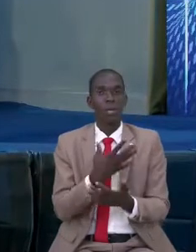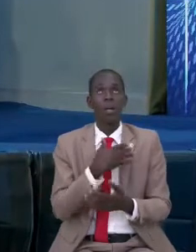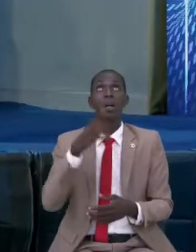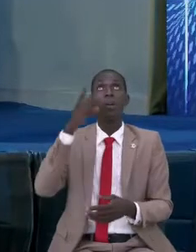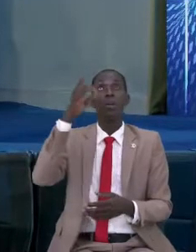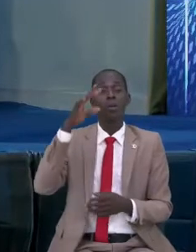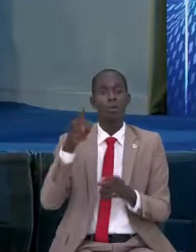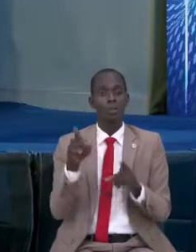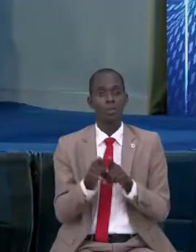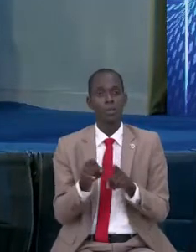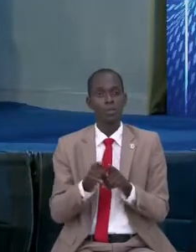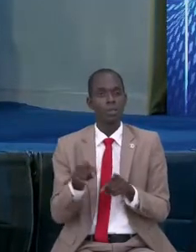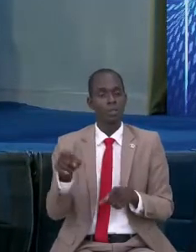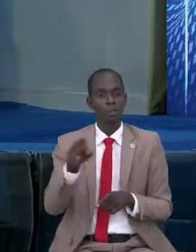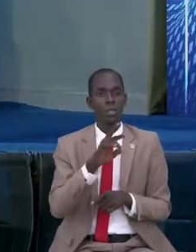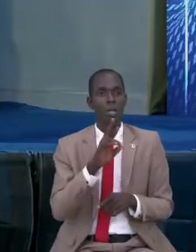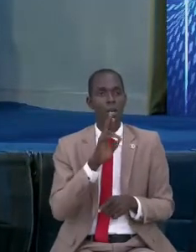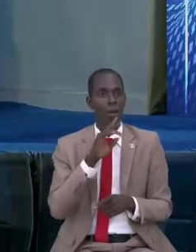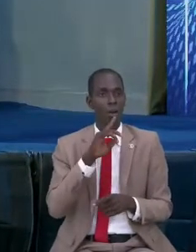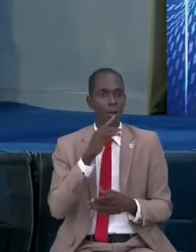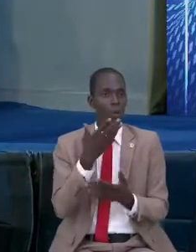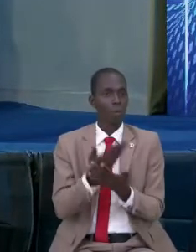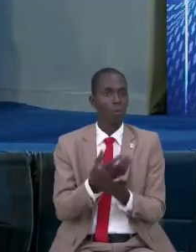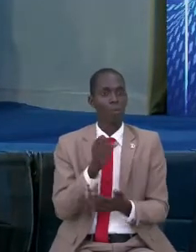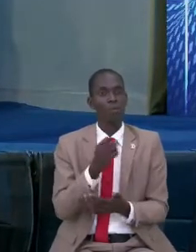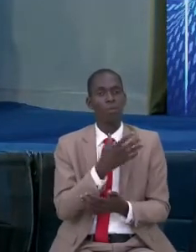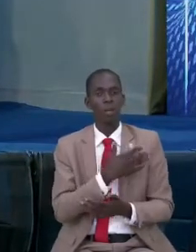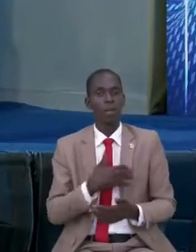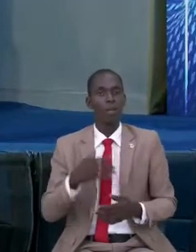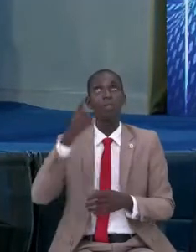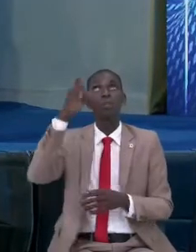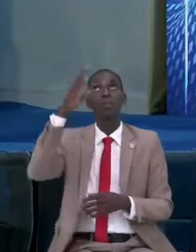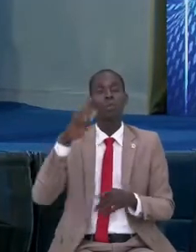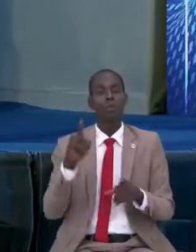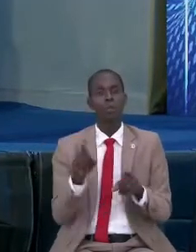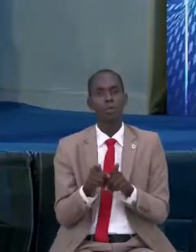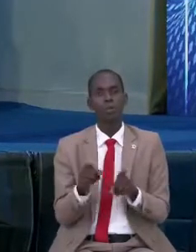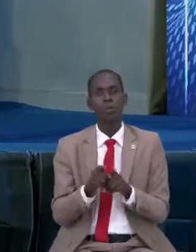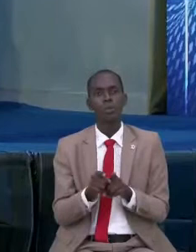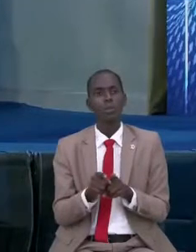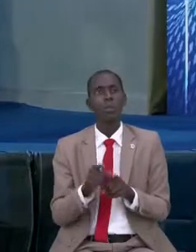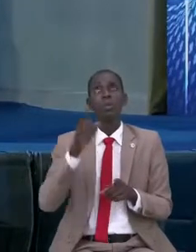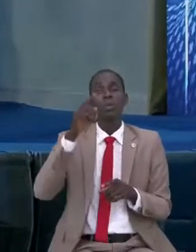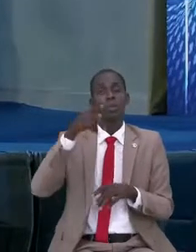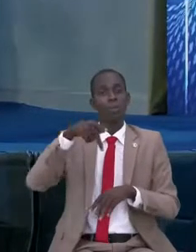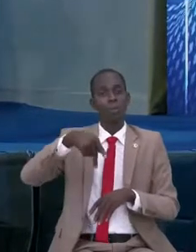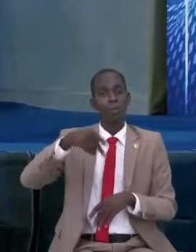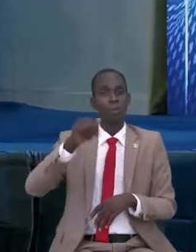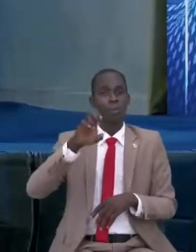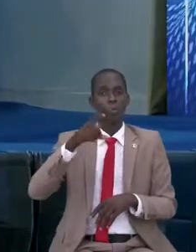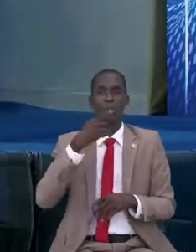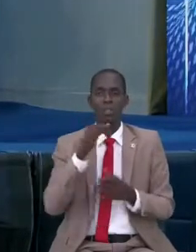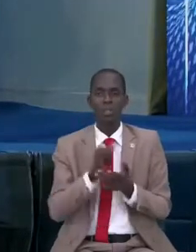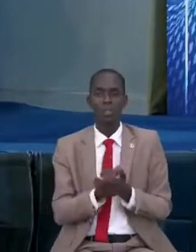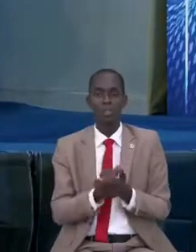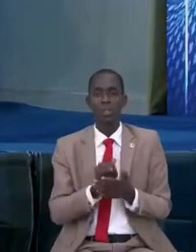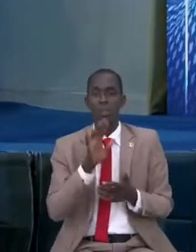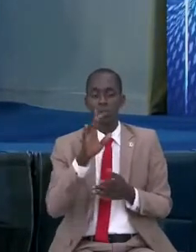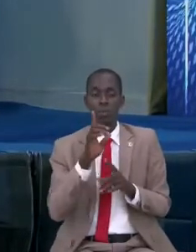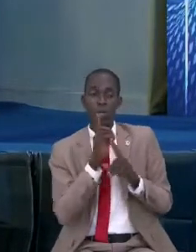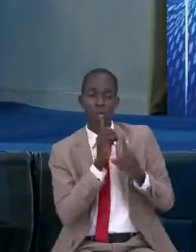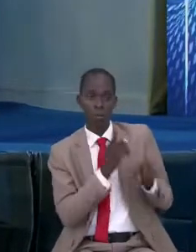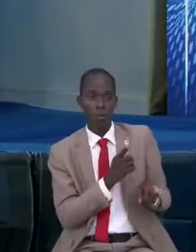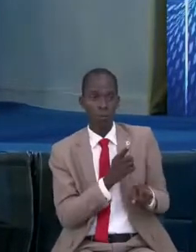Ye are witnesses and God also. Paul the Apostle said, this is your response, Thessalonians.